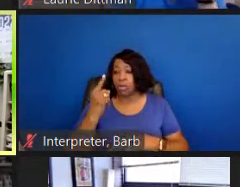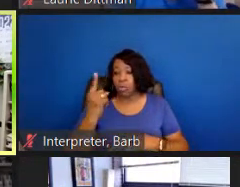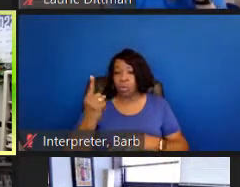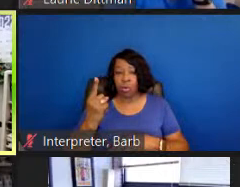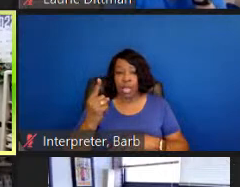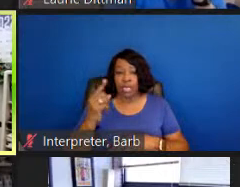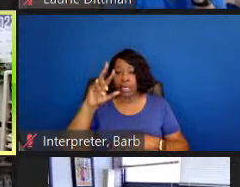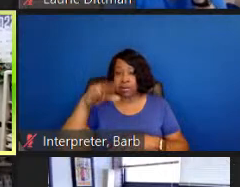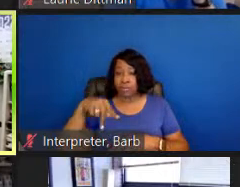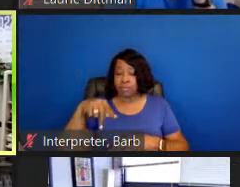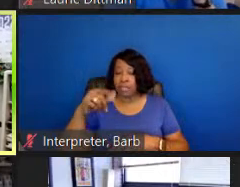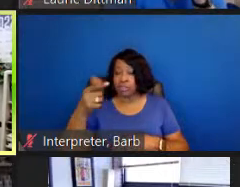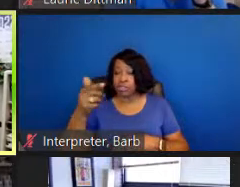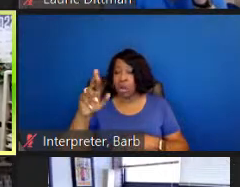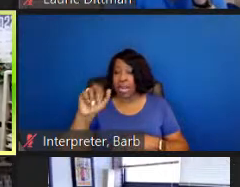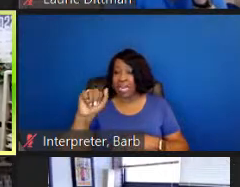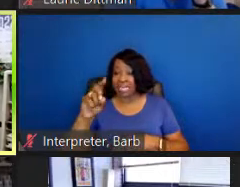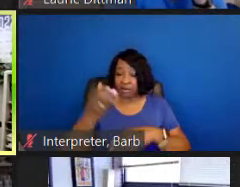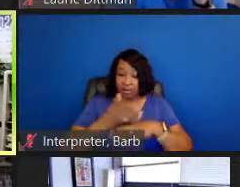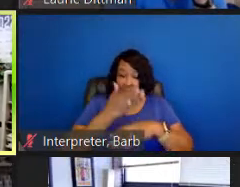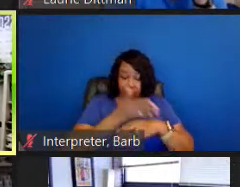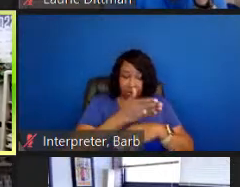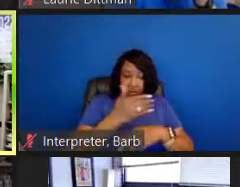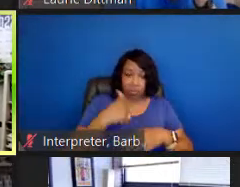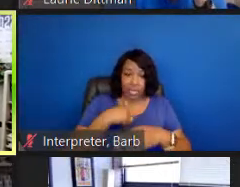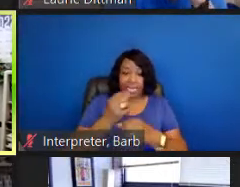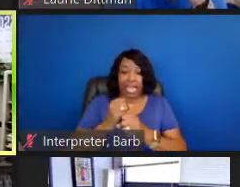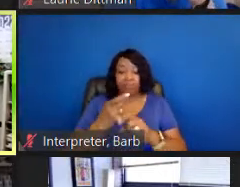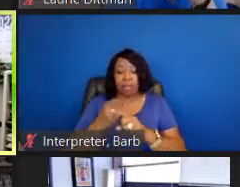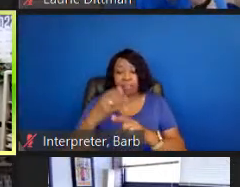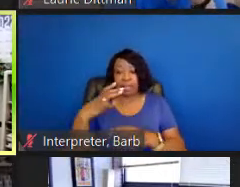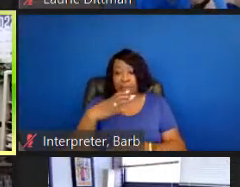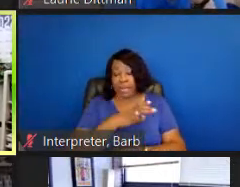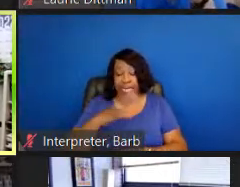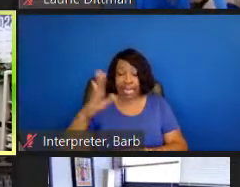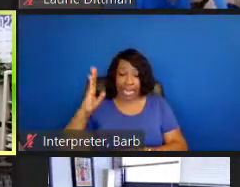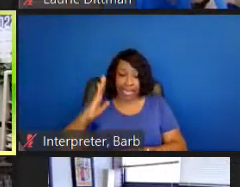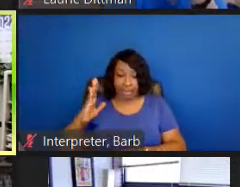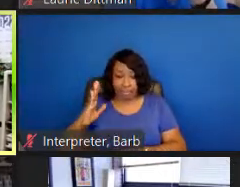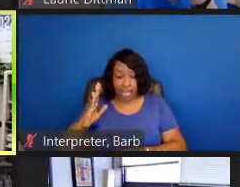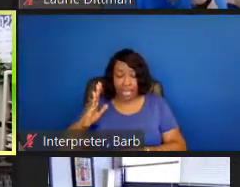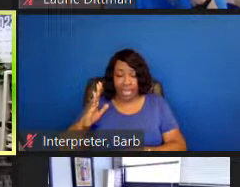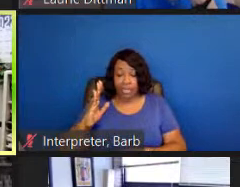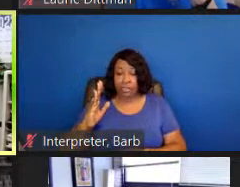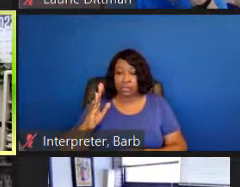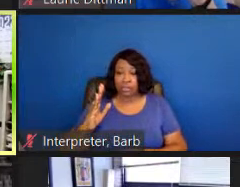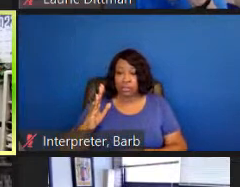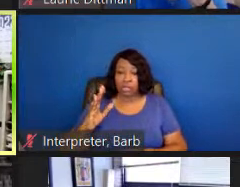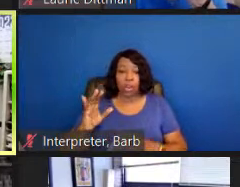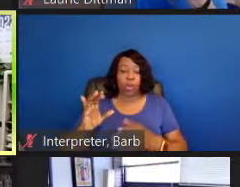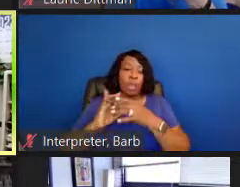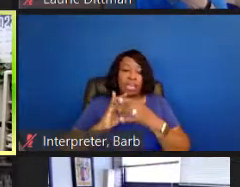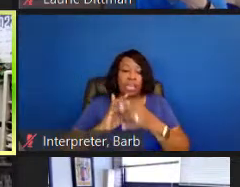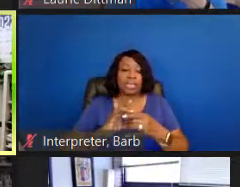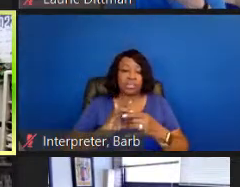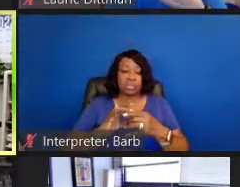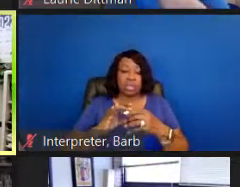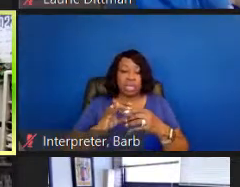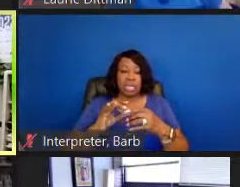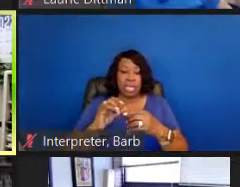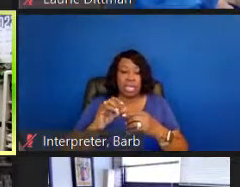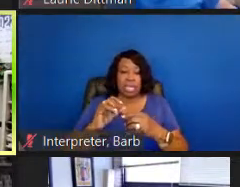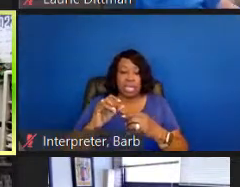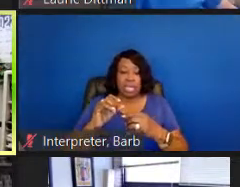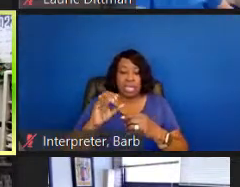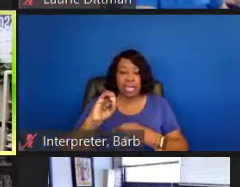upgrades that we kind of got from the committee in the past was related to express mode. The